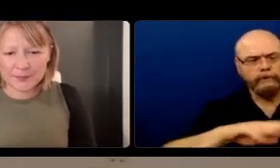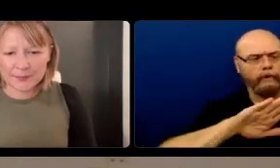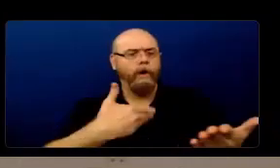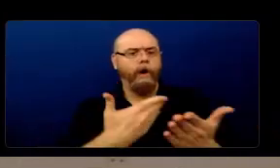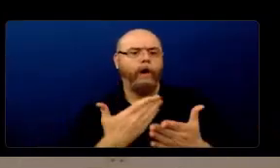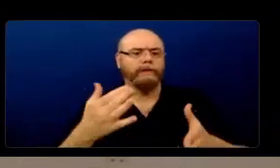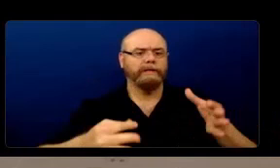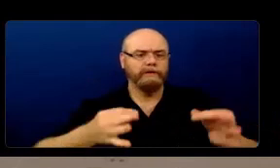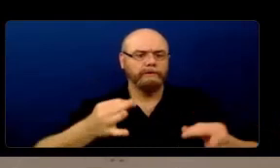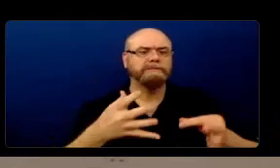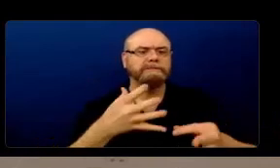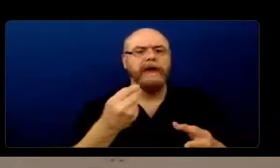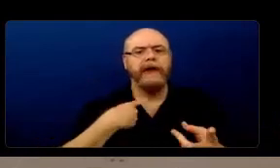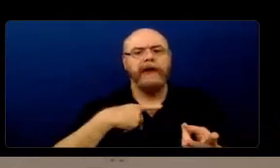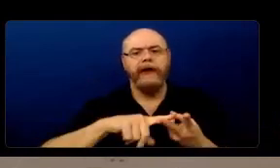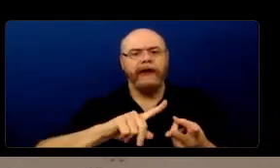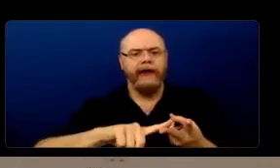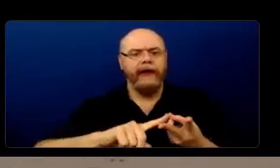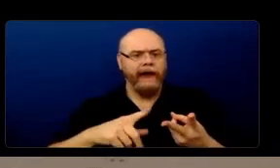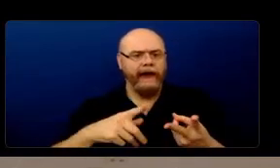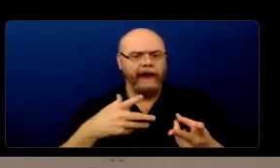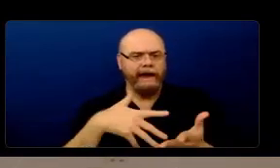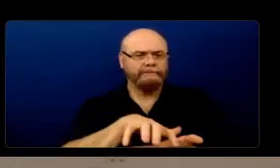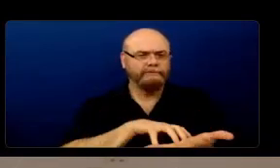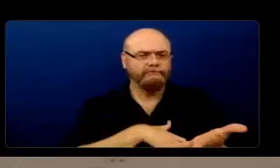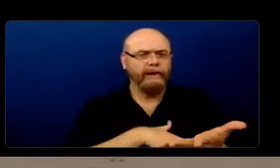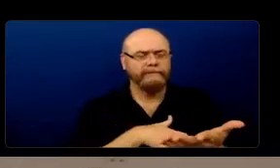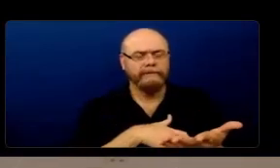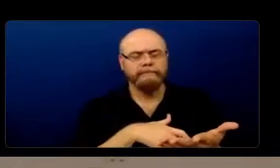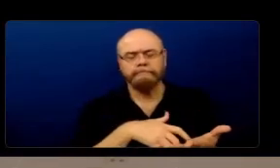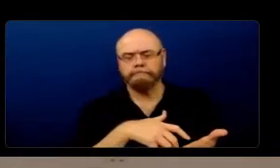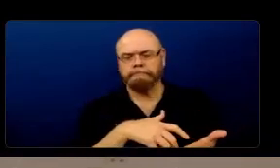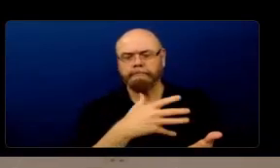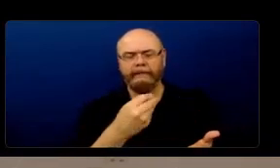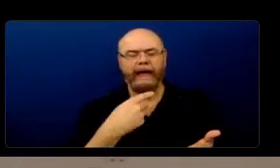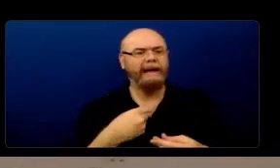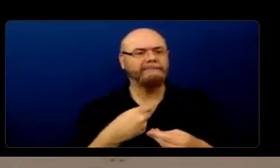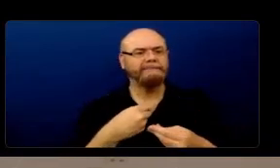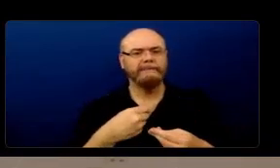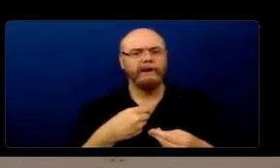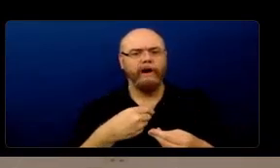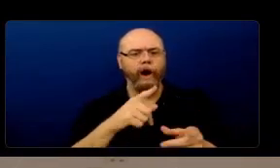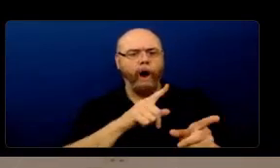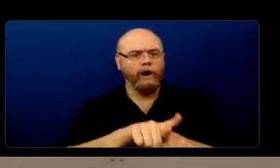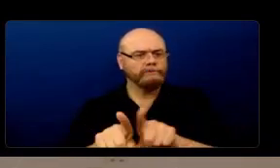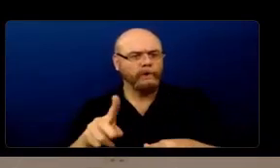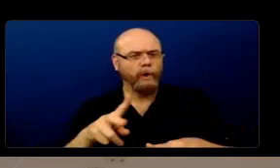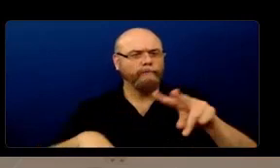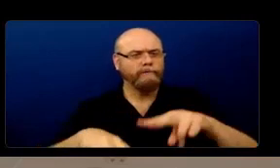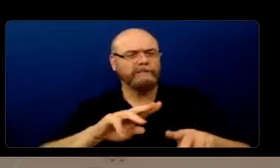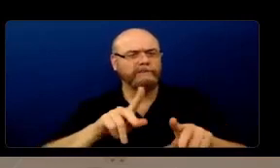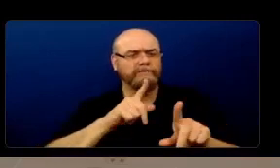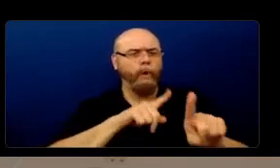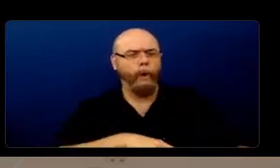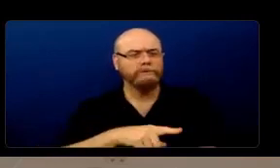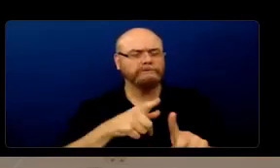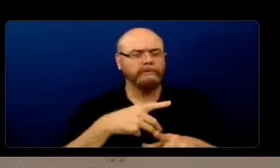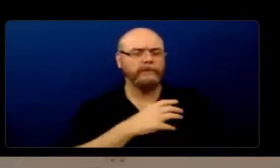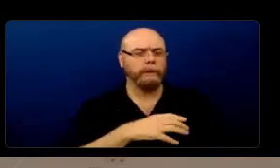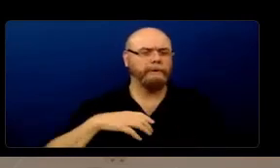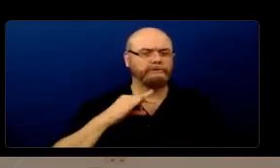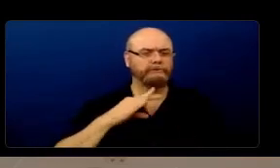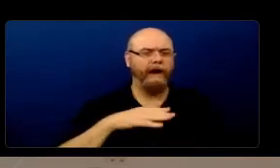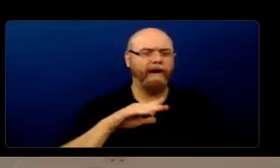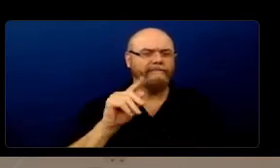and orders issued by the New York State Commissioner of Labor concerning various wage provisions of the New York State